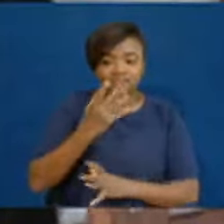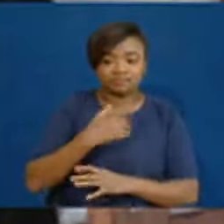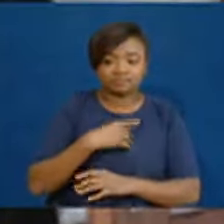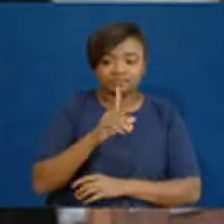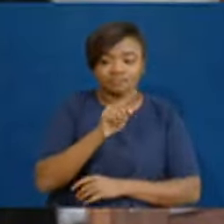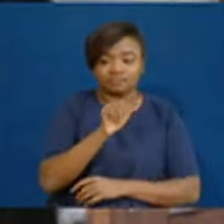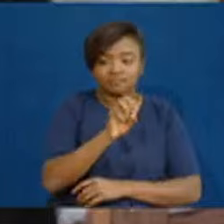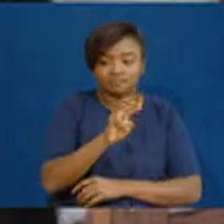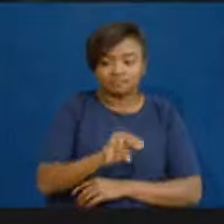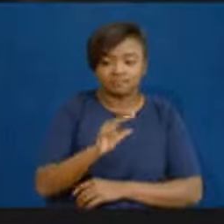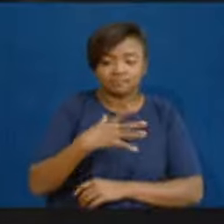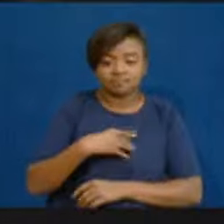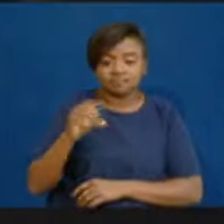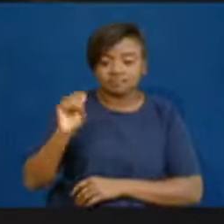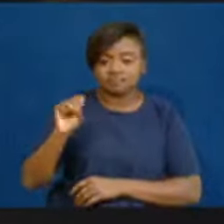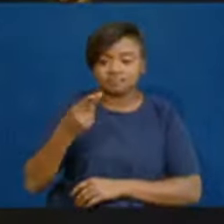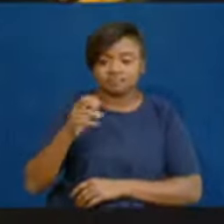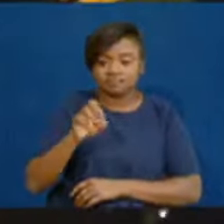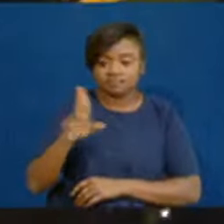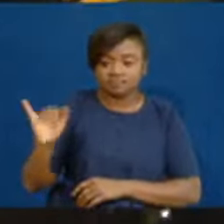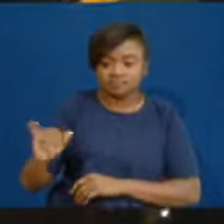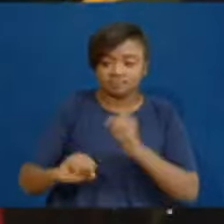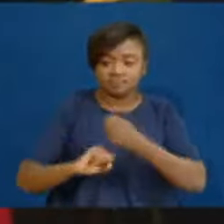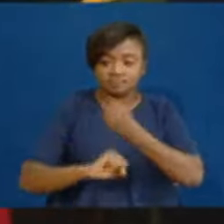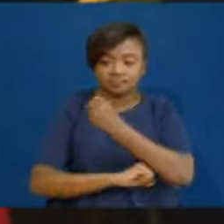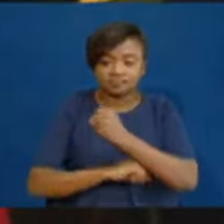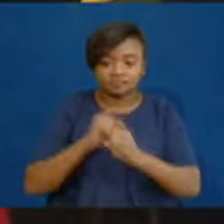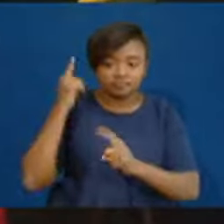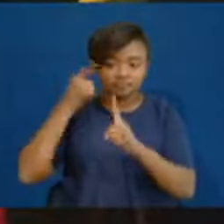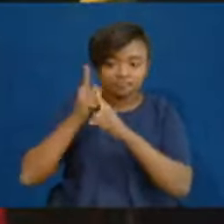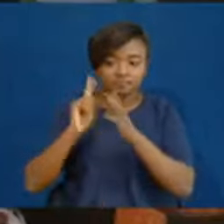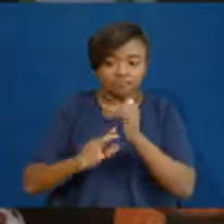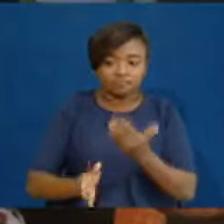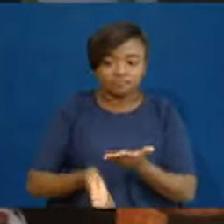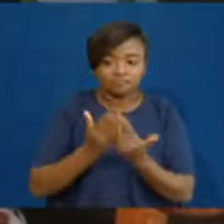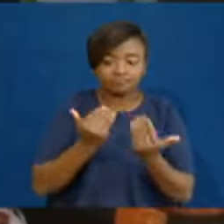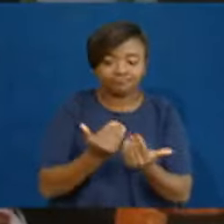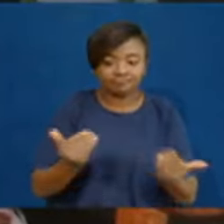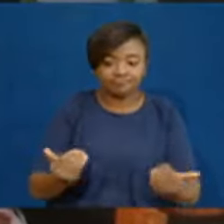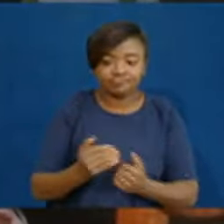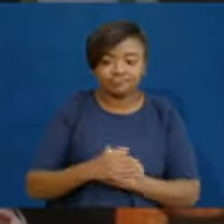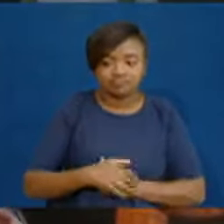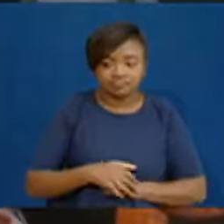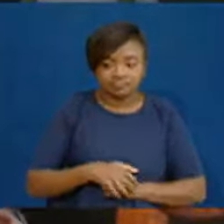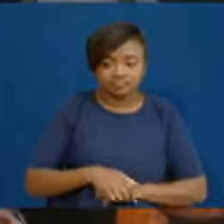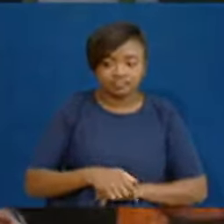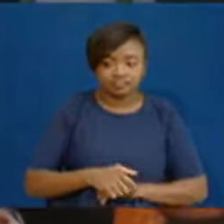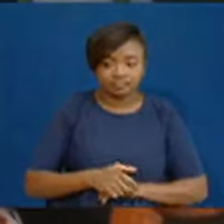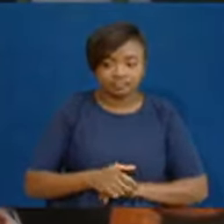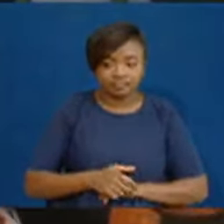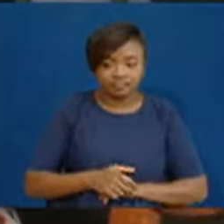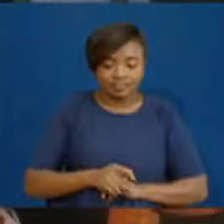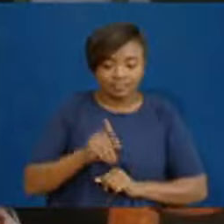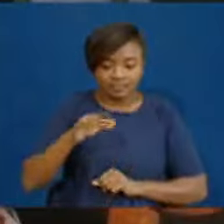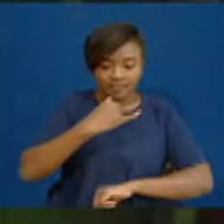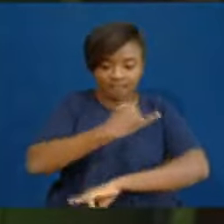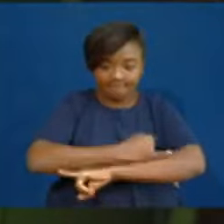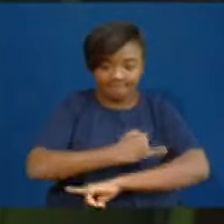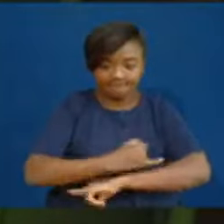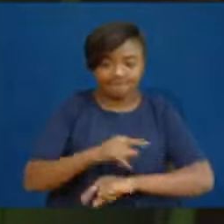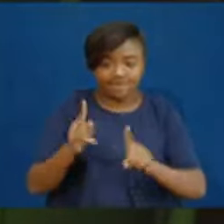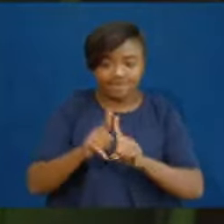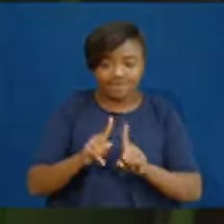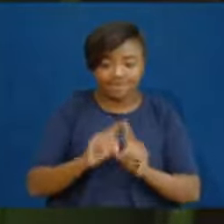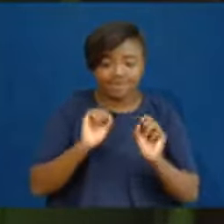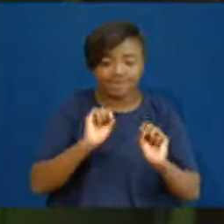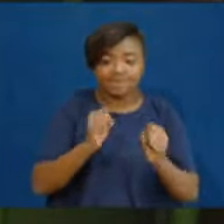an institution that will structurally continue supporting children brought at the Mary Immaculate School. The institution doubles up as a